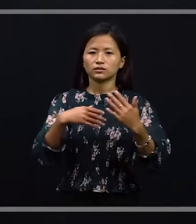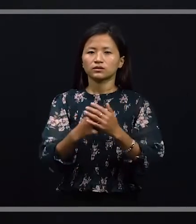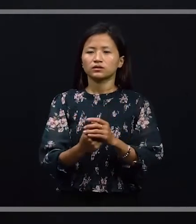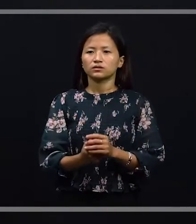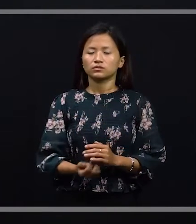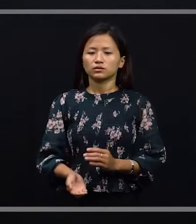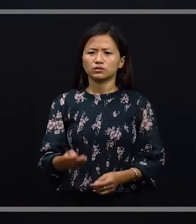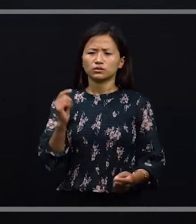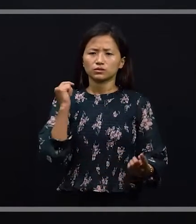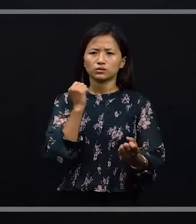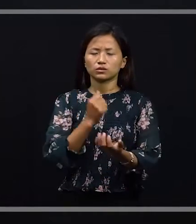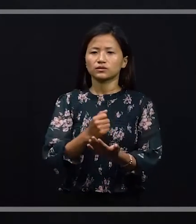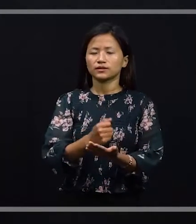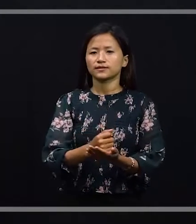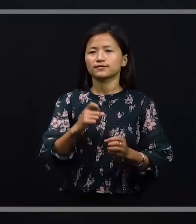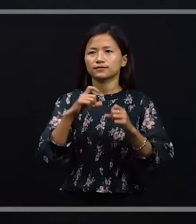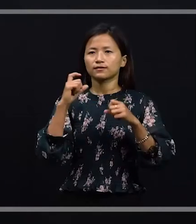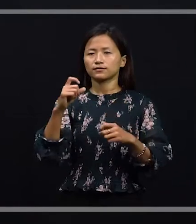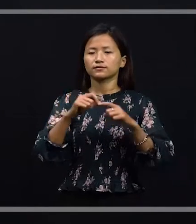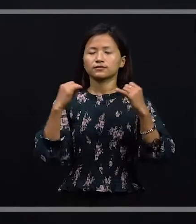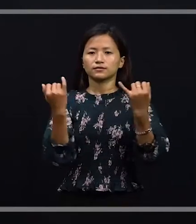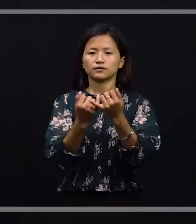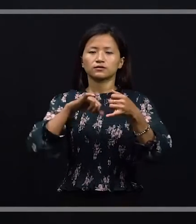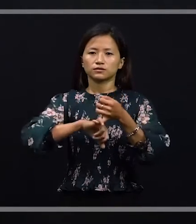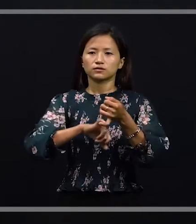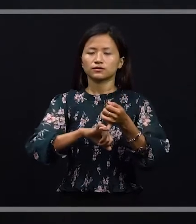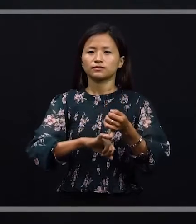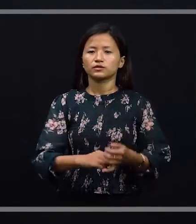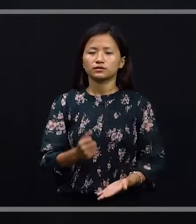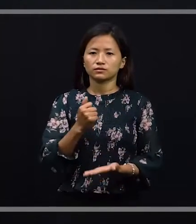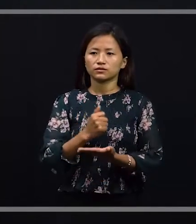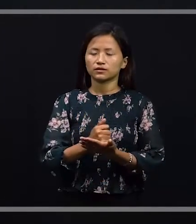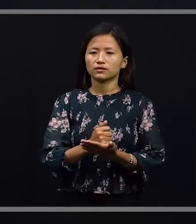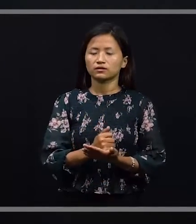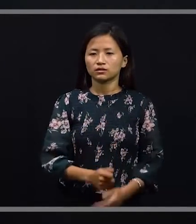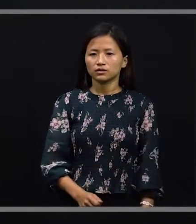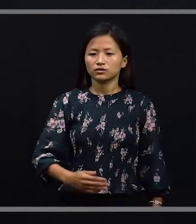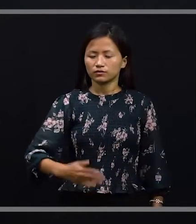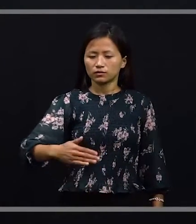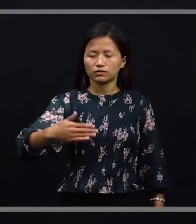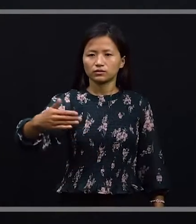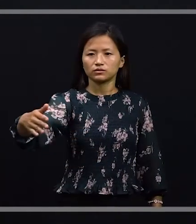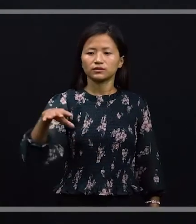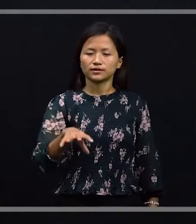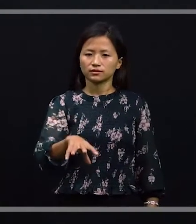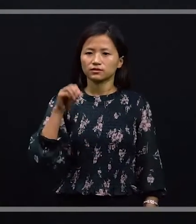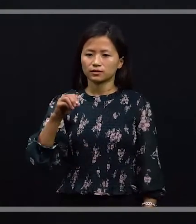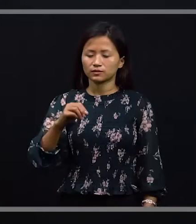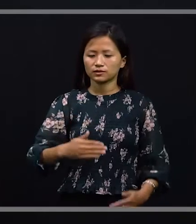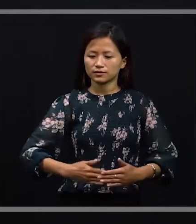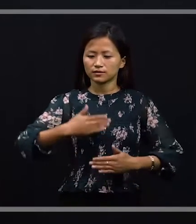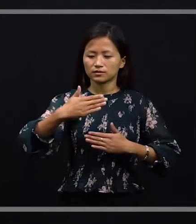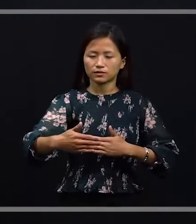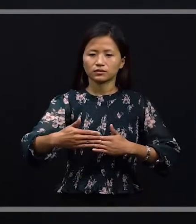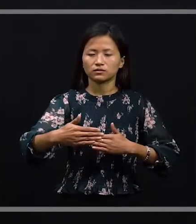the first one, that is in page number 47. Okay, in page number 47